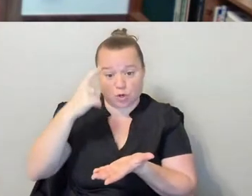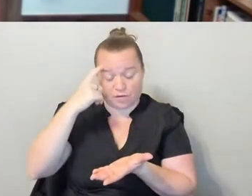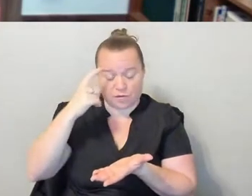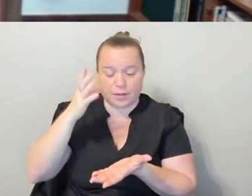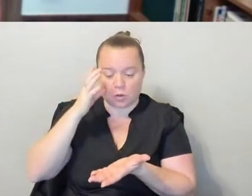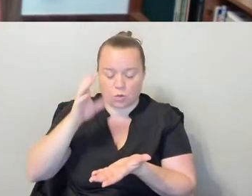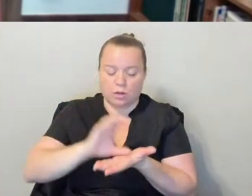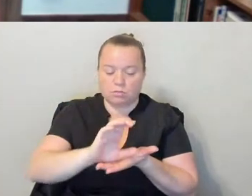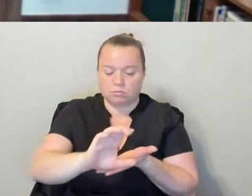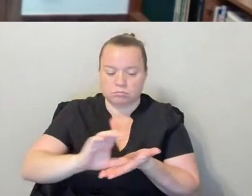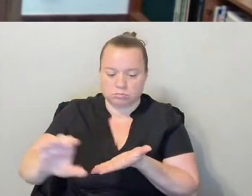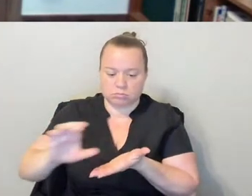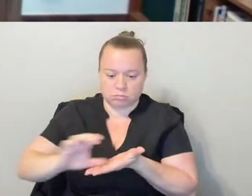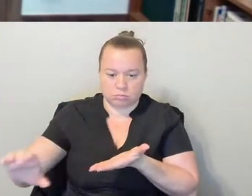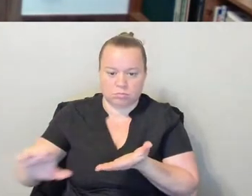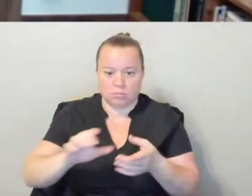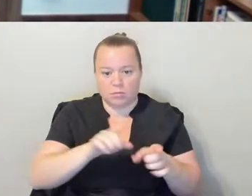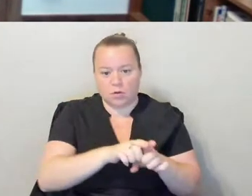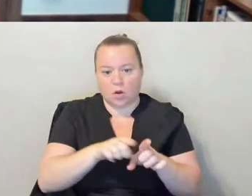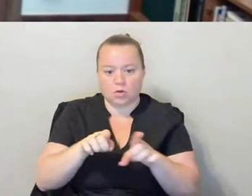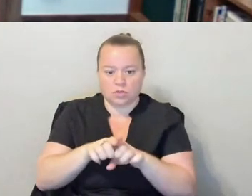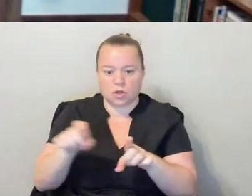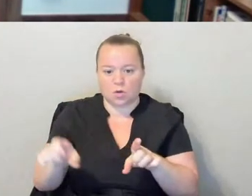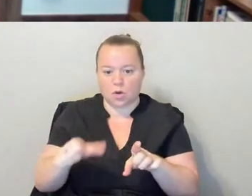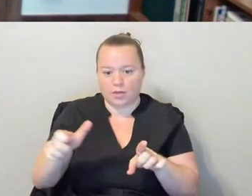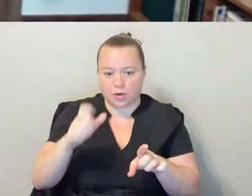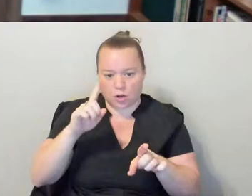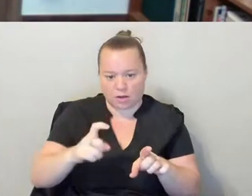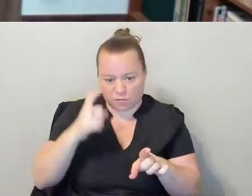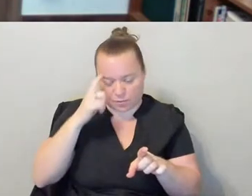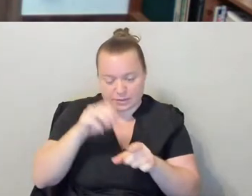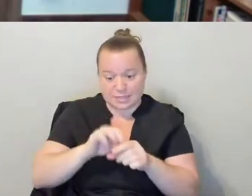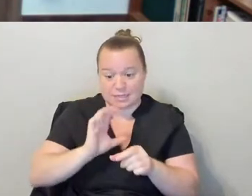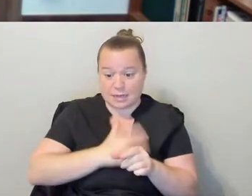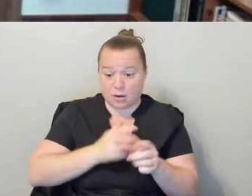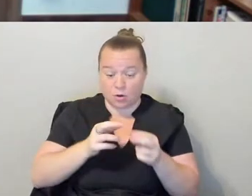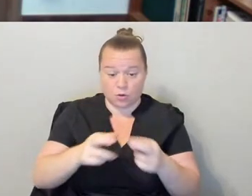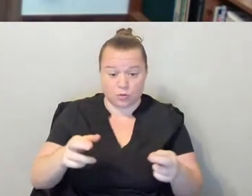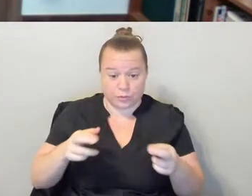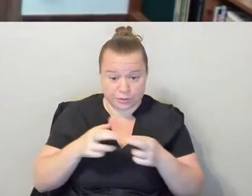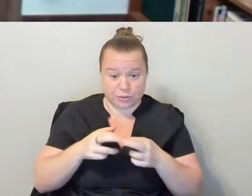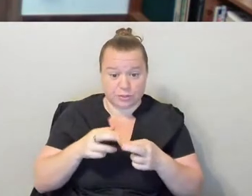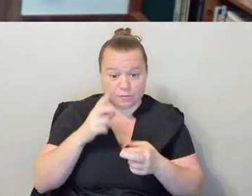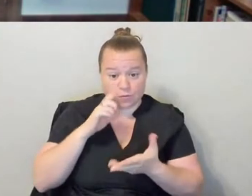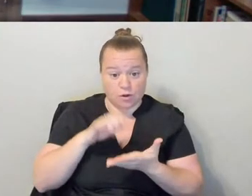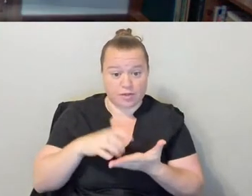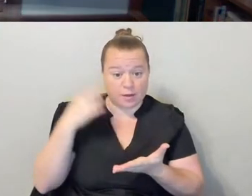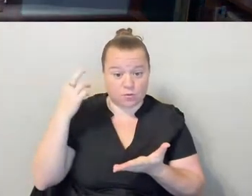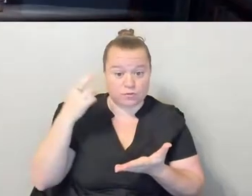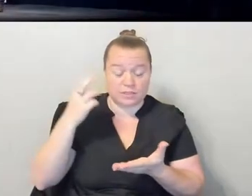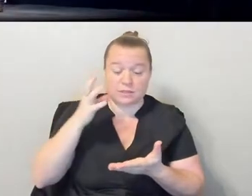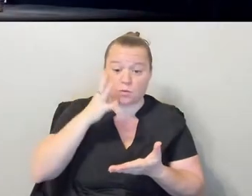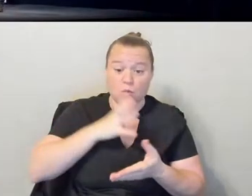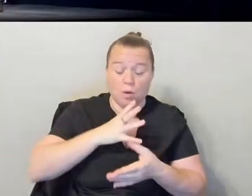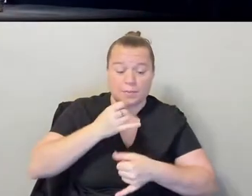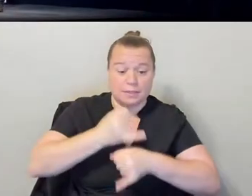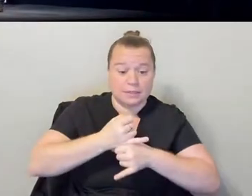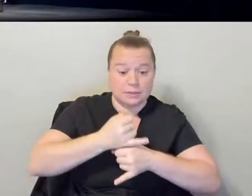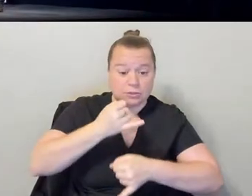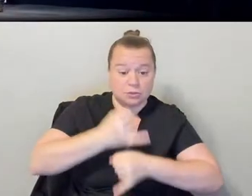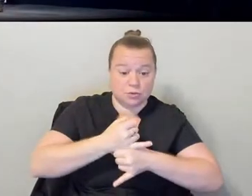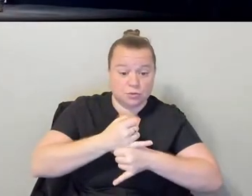by the autonomous governments of our regions. And for this reason, our Women's Institute, which would